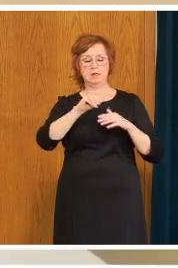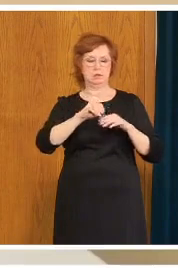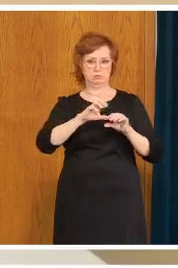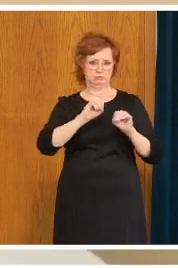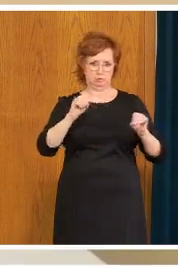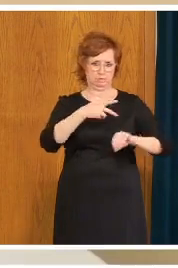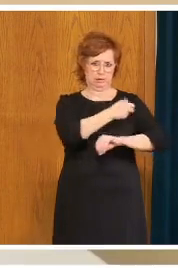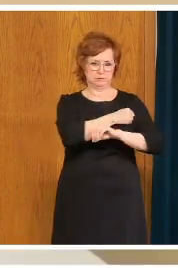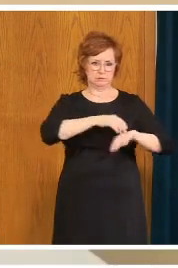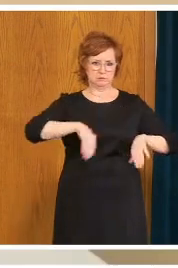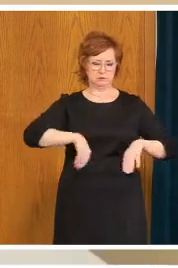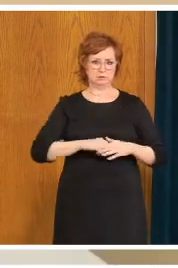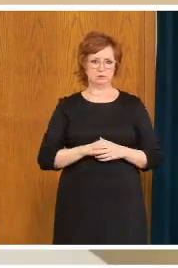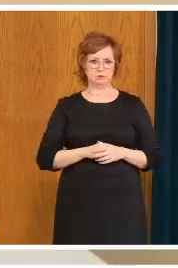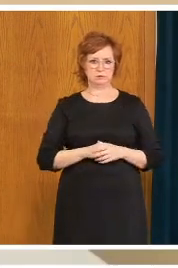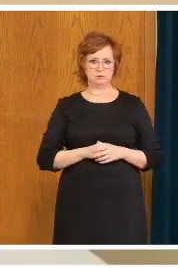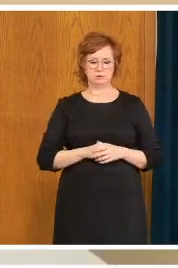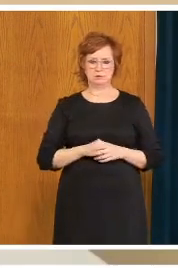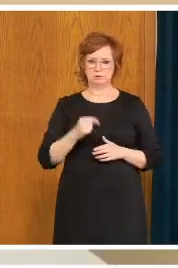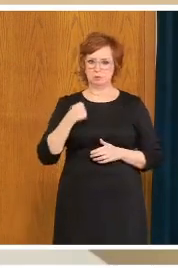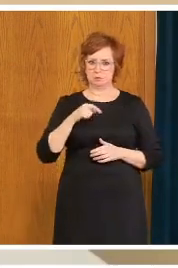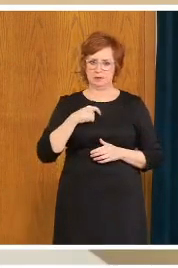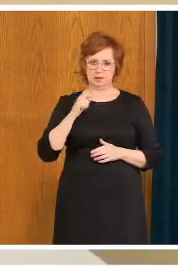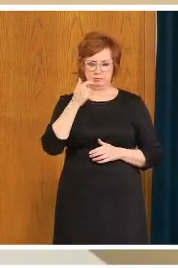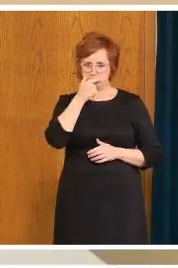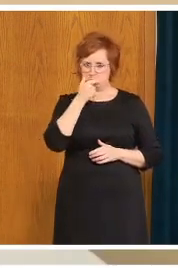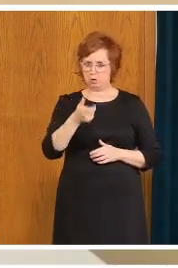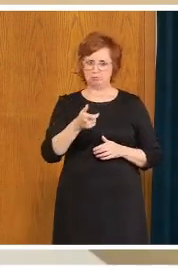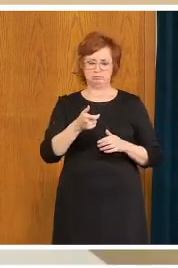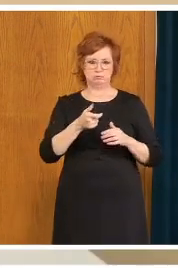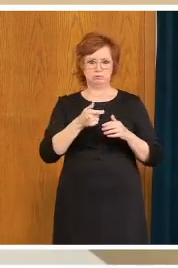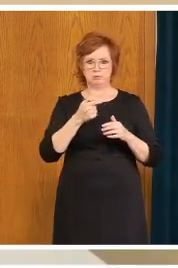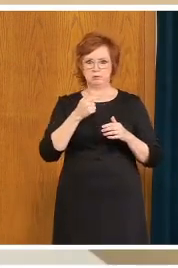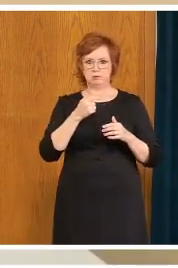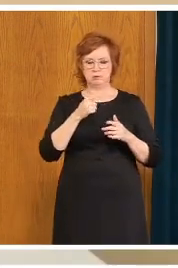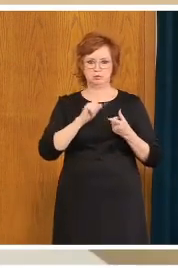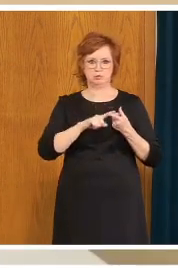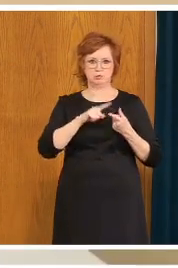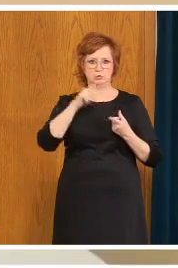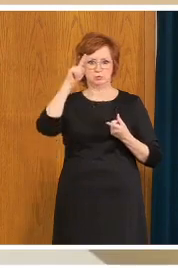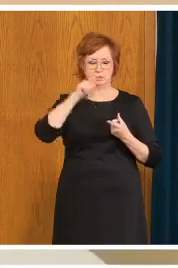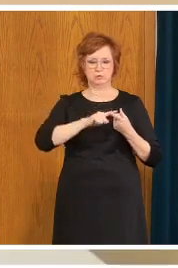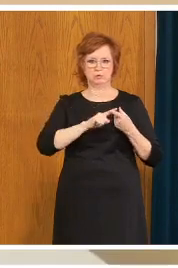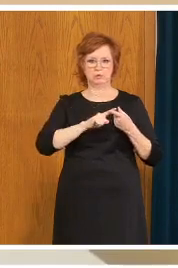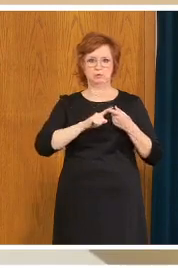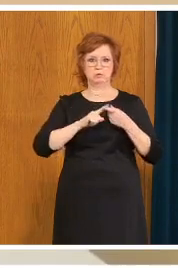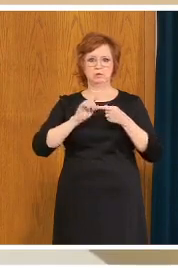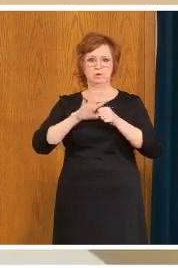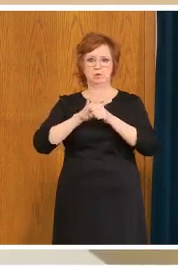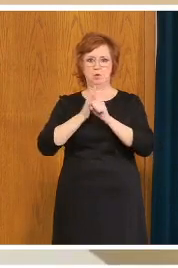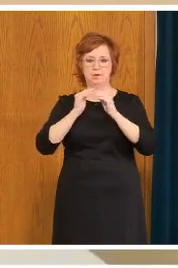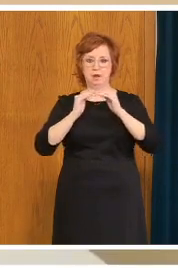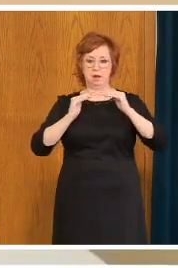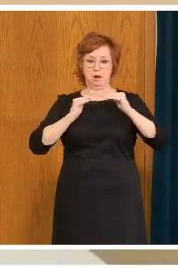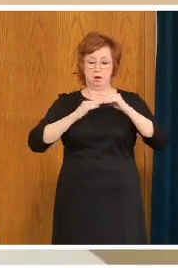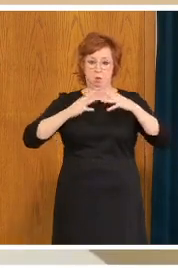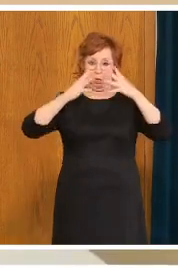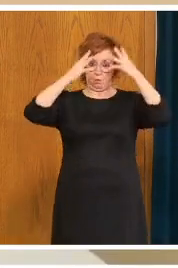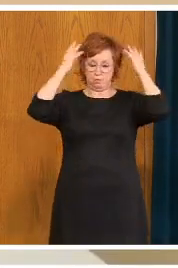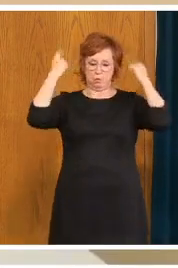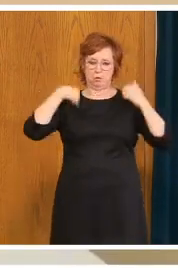and especially variants of concern overtake us if we let our guards down. And it is a balance. It is a balance that we had